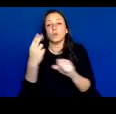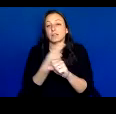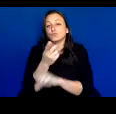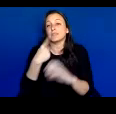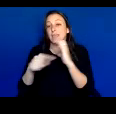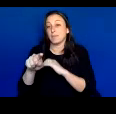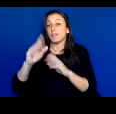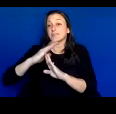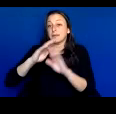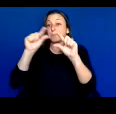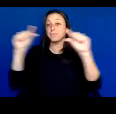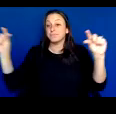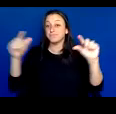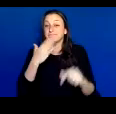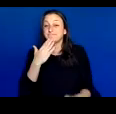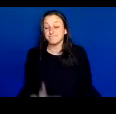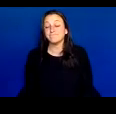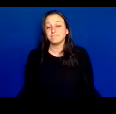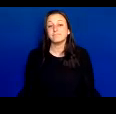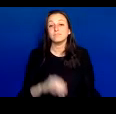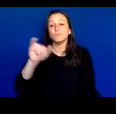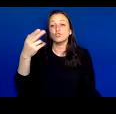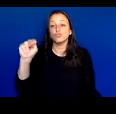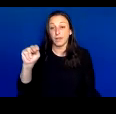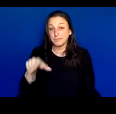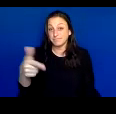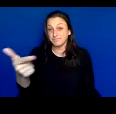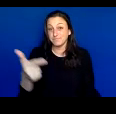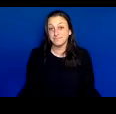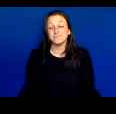mediainfo@state.co.us. All right, John, I'm going to go over to you.